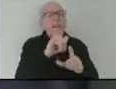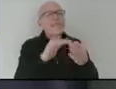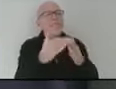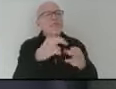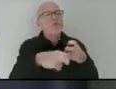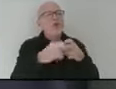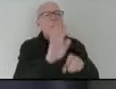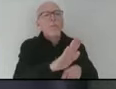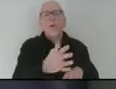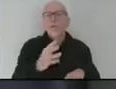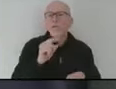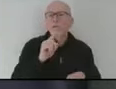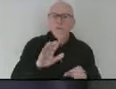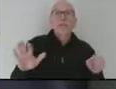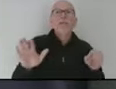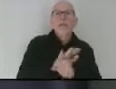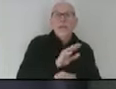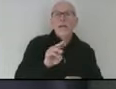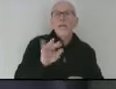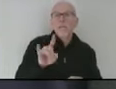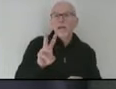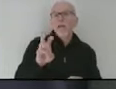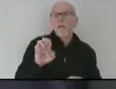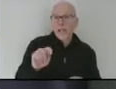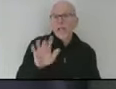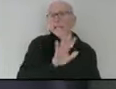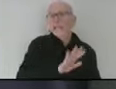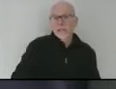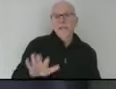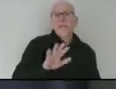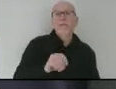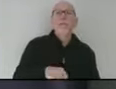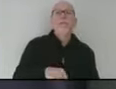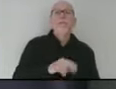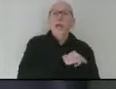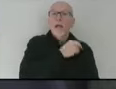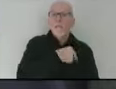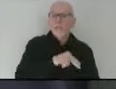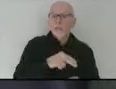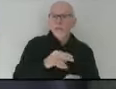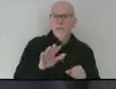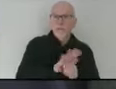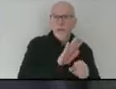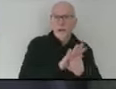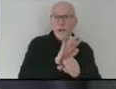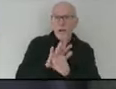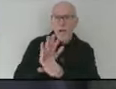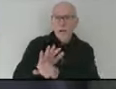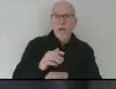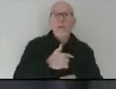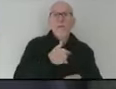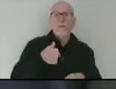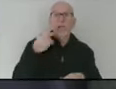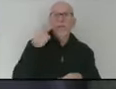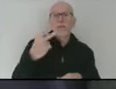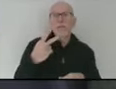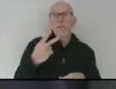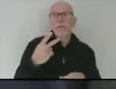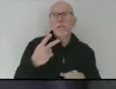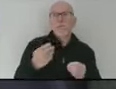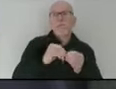an entire Midwest problem. And so as our hospitals fill up and we see this, a lot